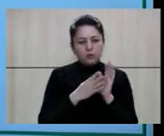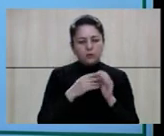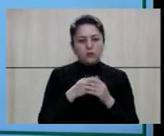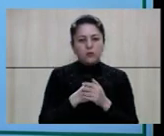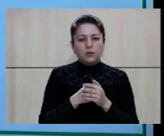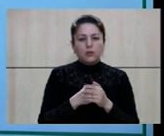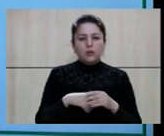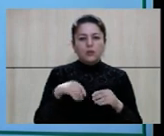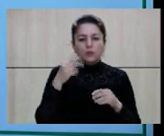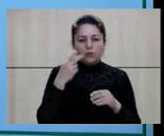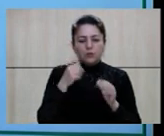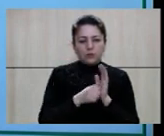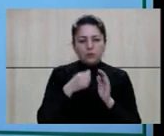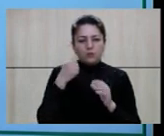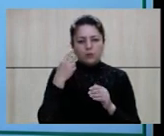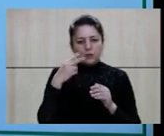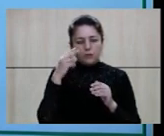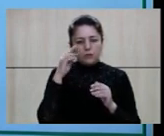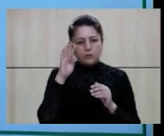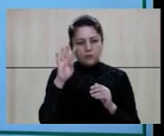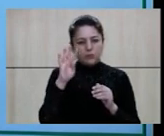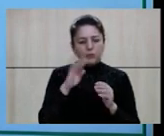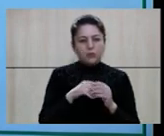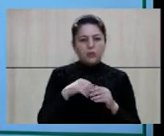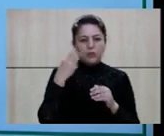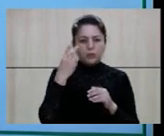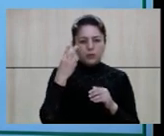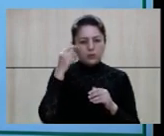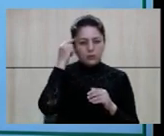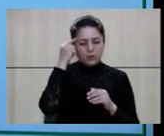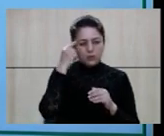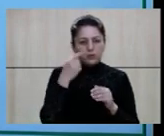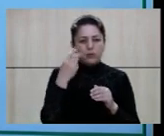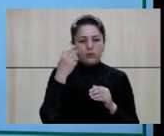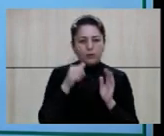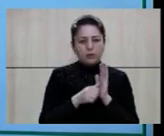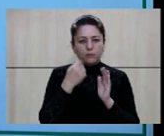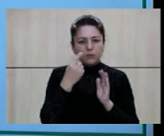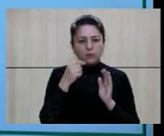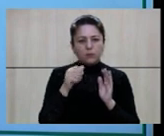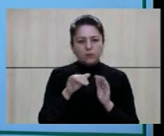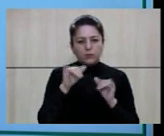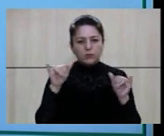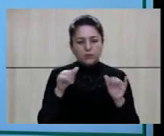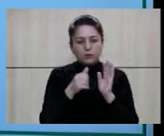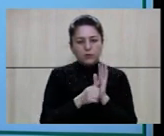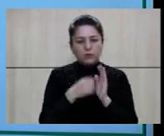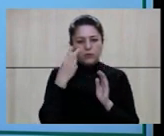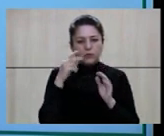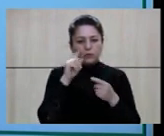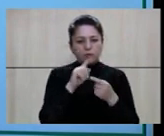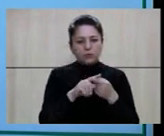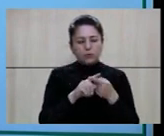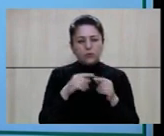ko'paytirsak 24. 4 ni yozamiz 2sidildi. 6 ni 1 ga ko'paytirsak 6, 2 ni qo'shsak 8.